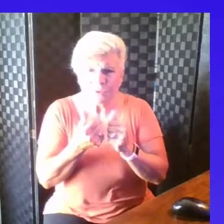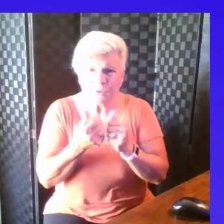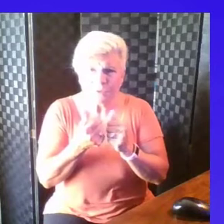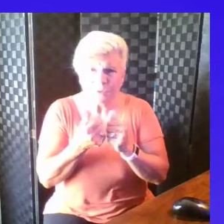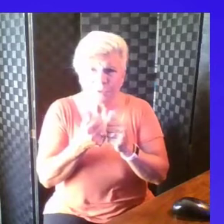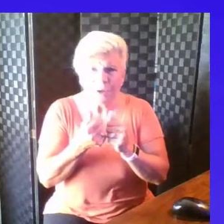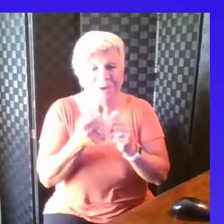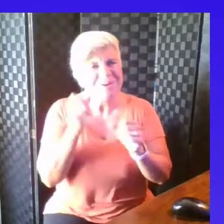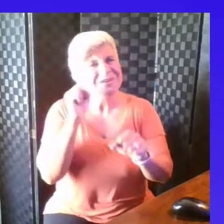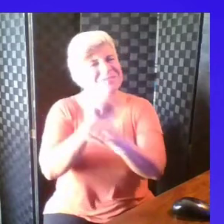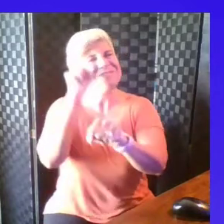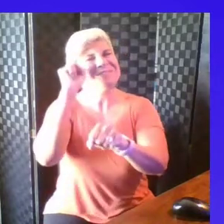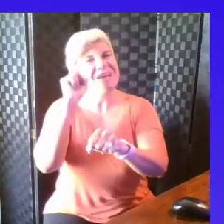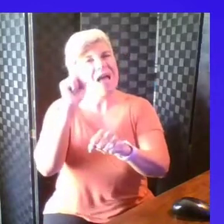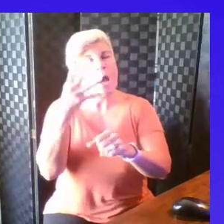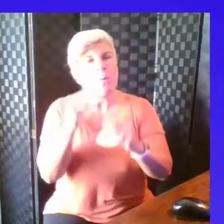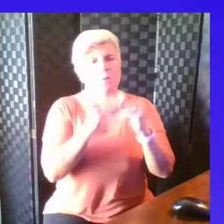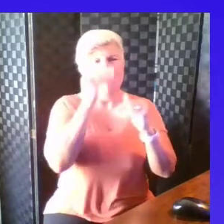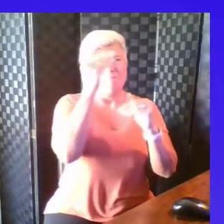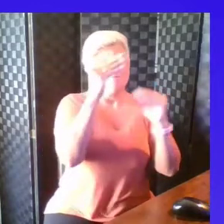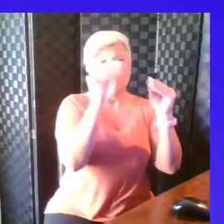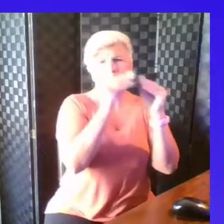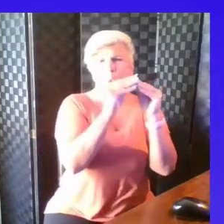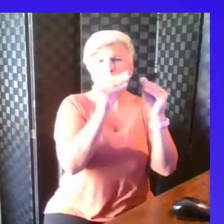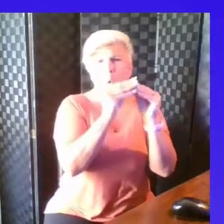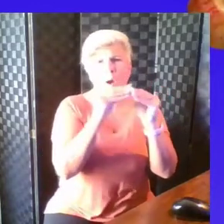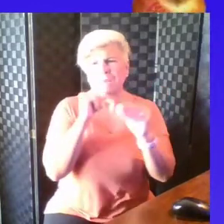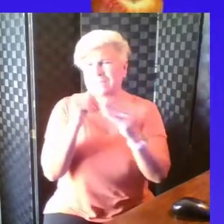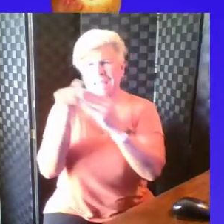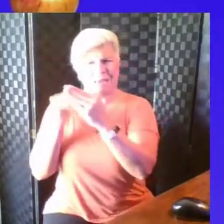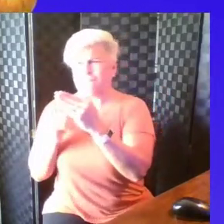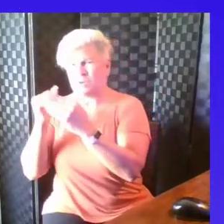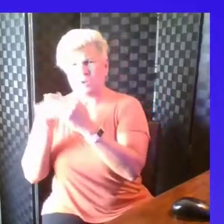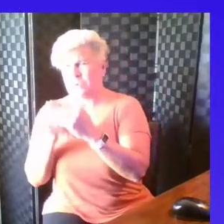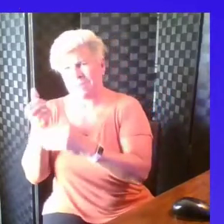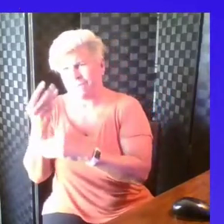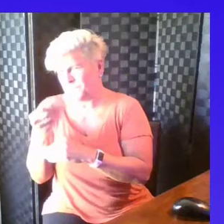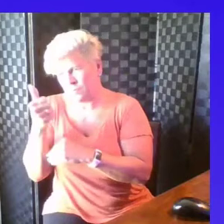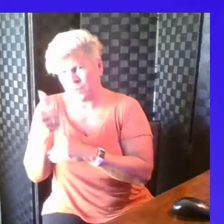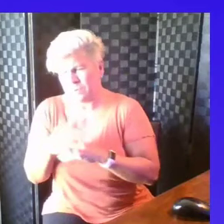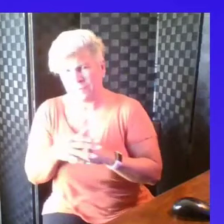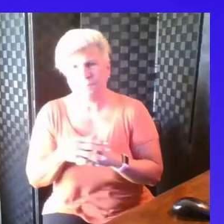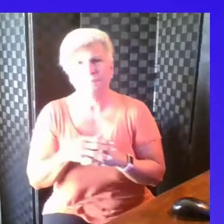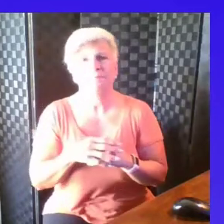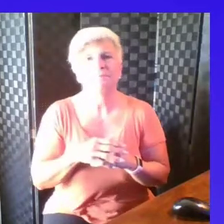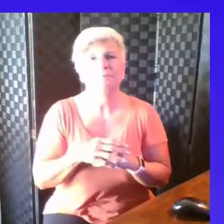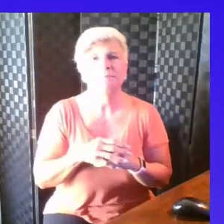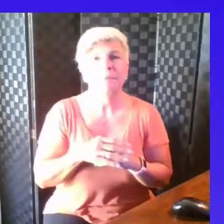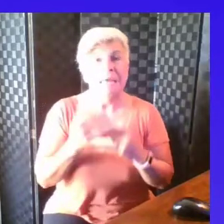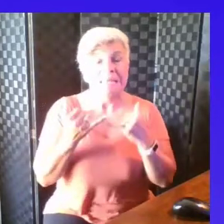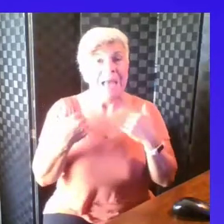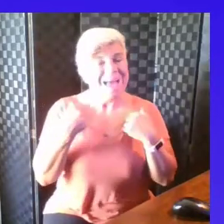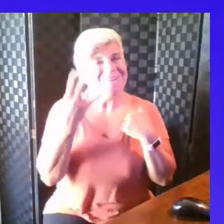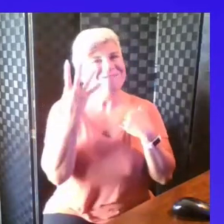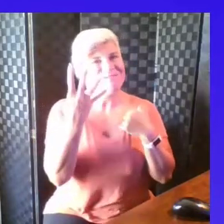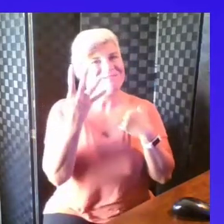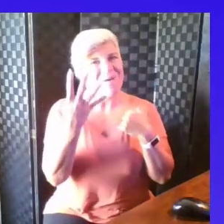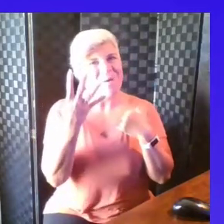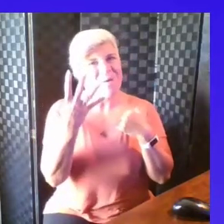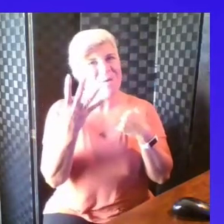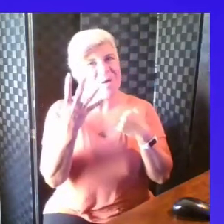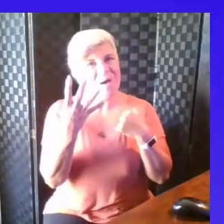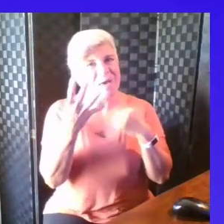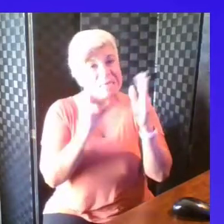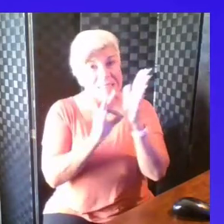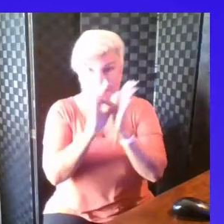Great job! I want more apples, not fewer. Now I have more apples. If we count